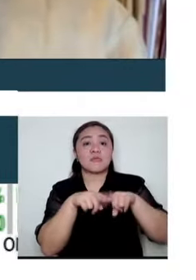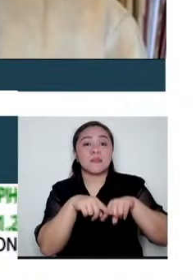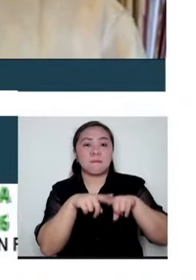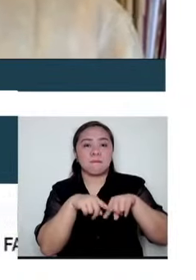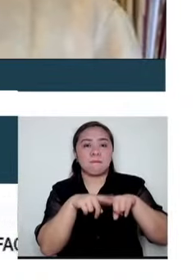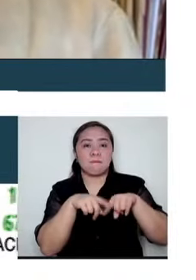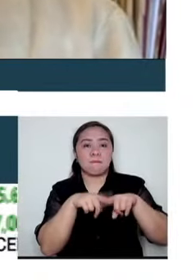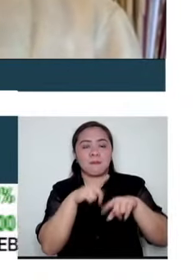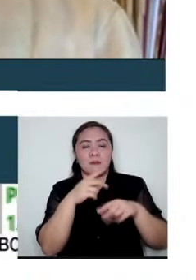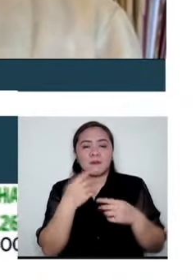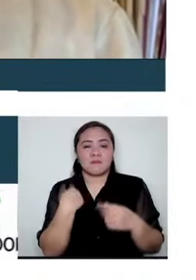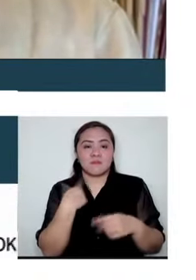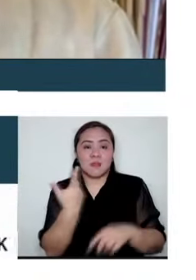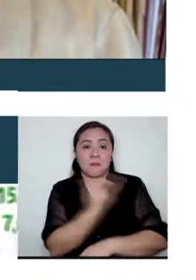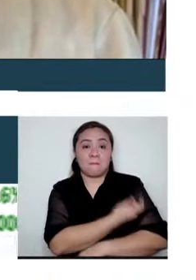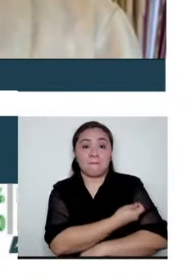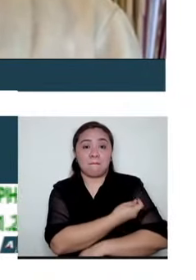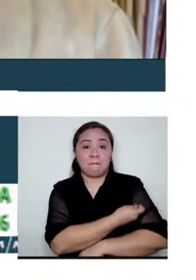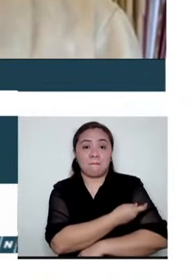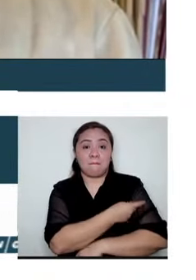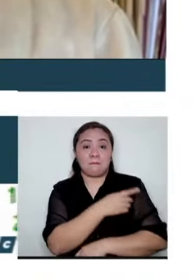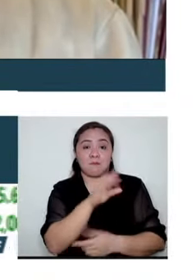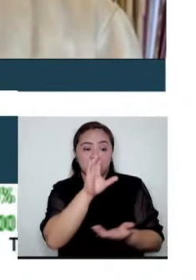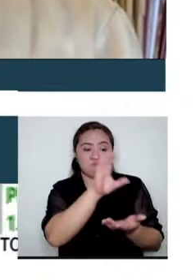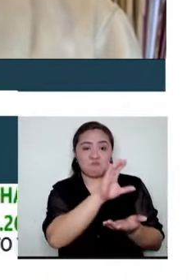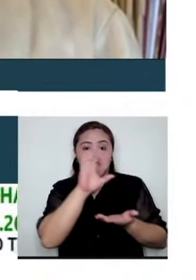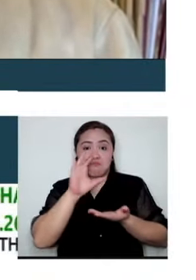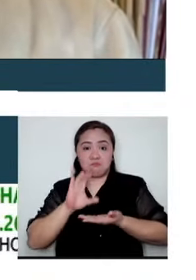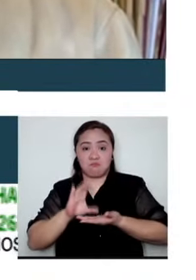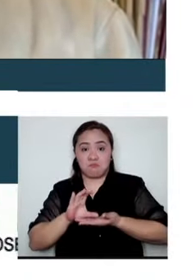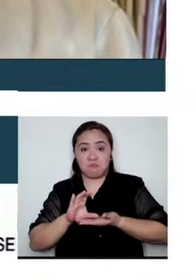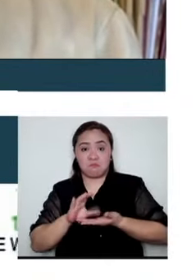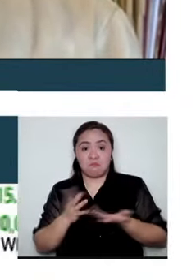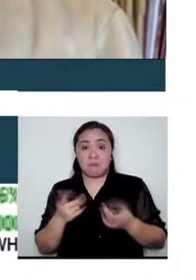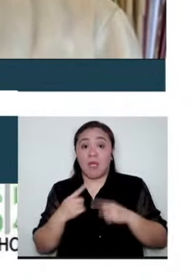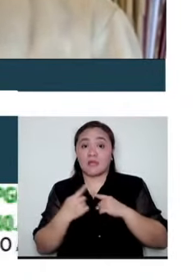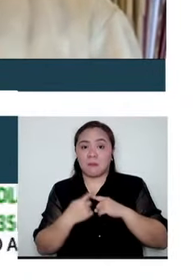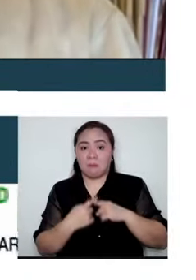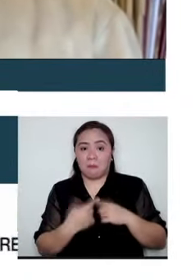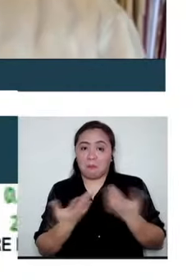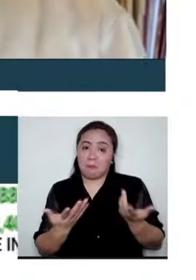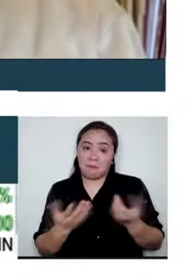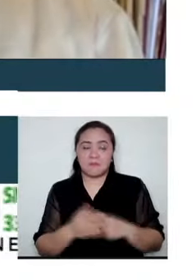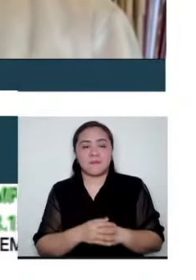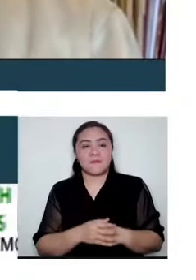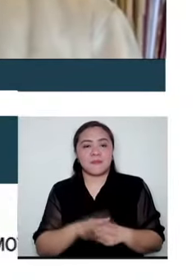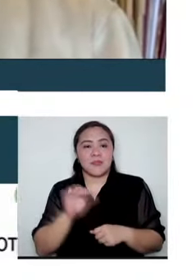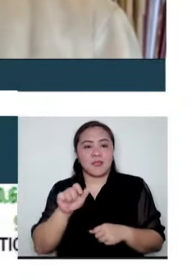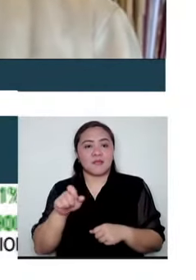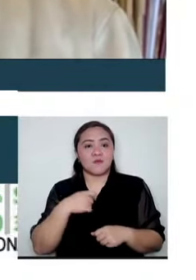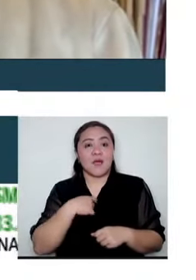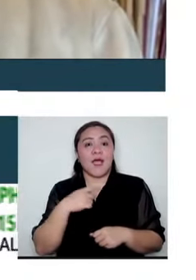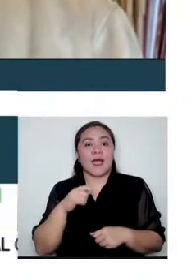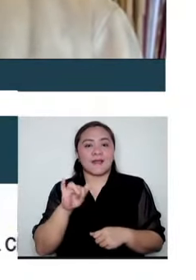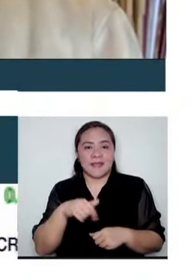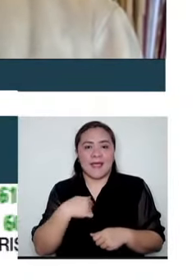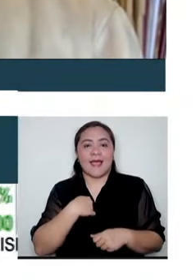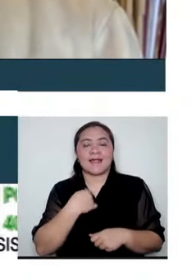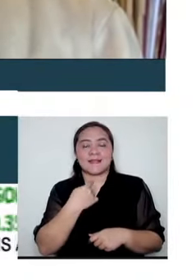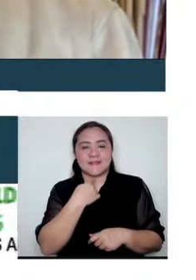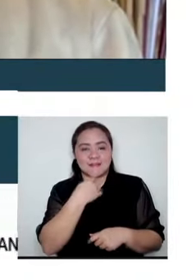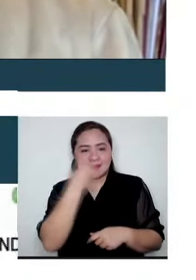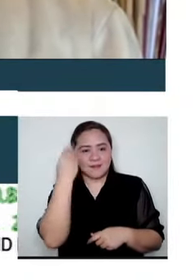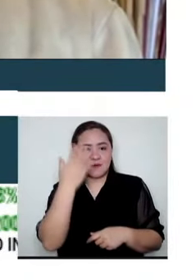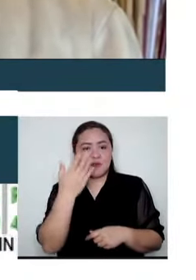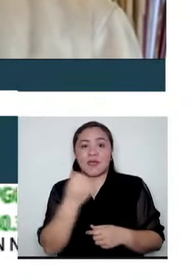the vaccines that will be allotted to them. That's why I was asking that this be published. How